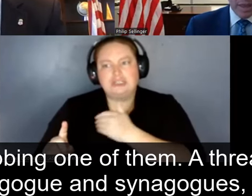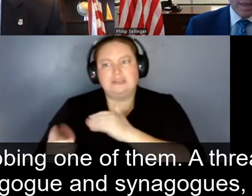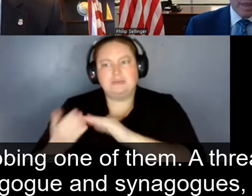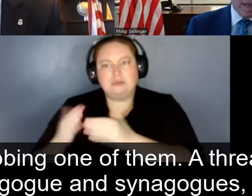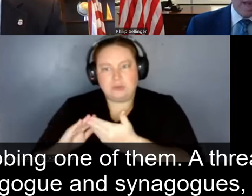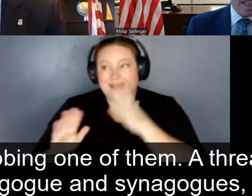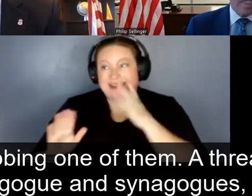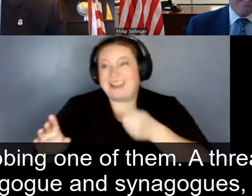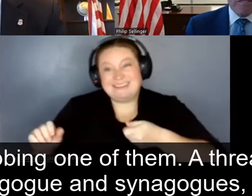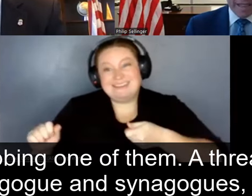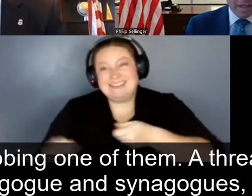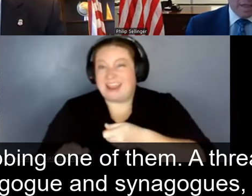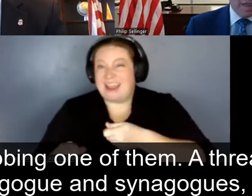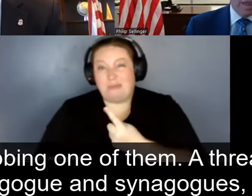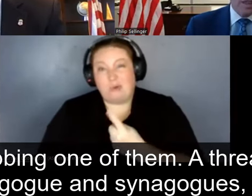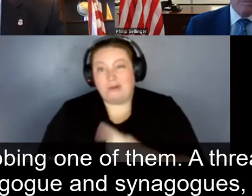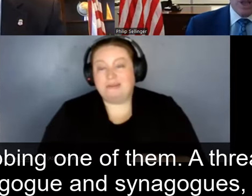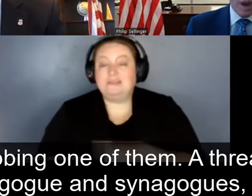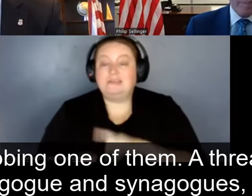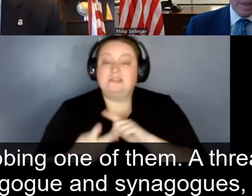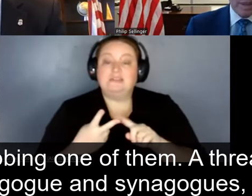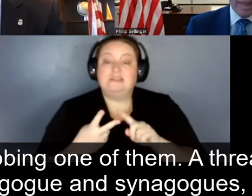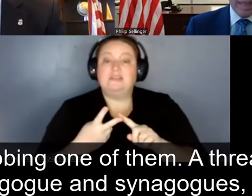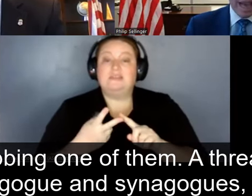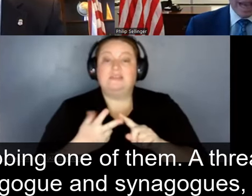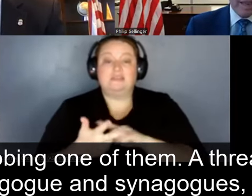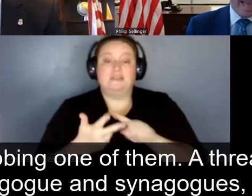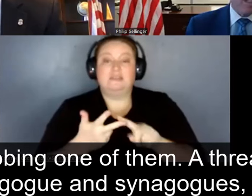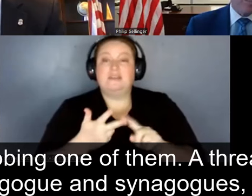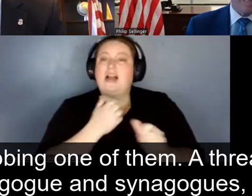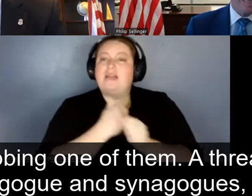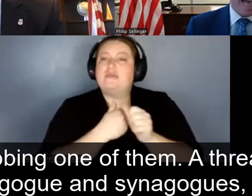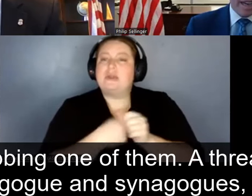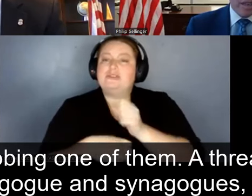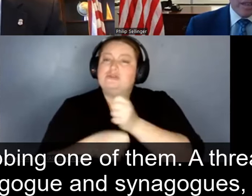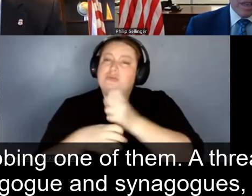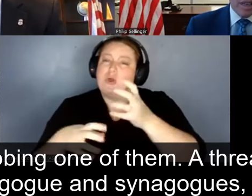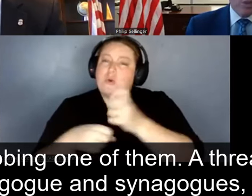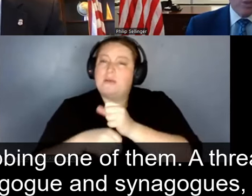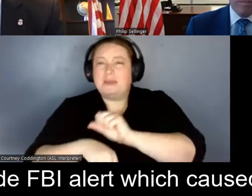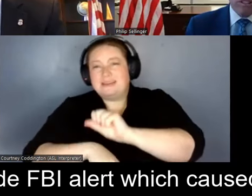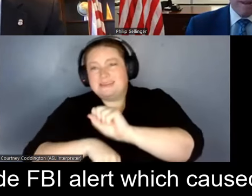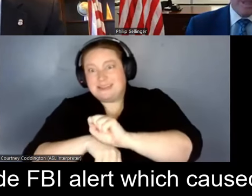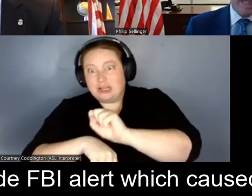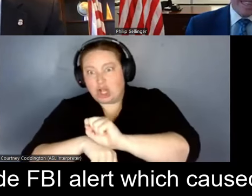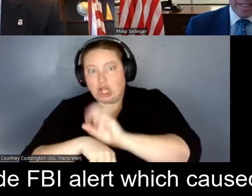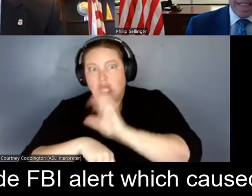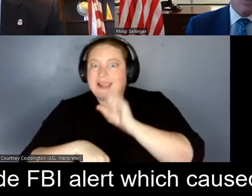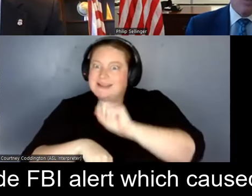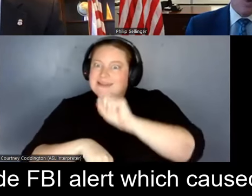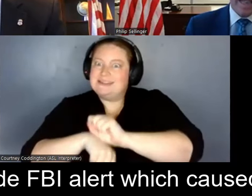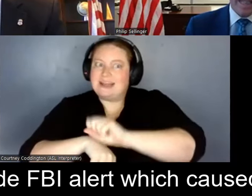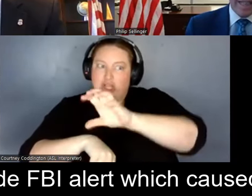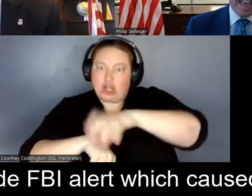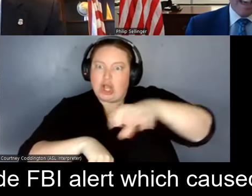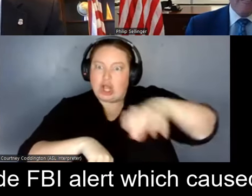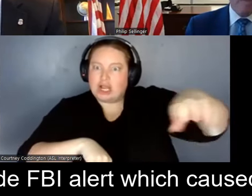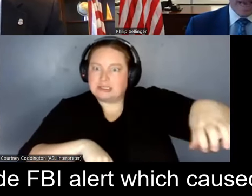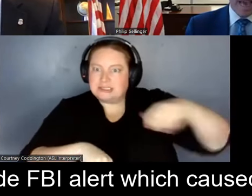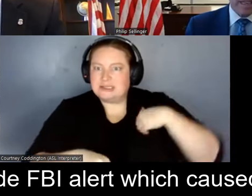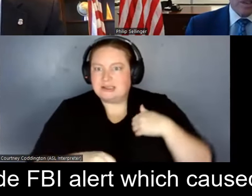them. A threat to blow up a synagogue and synagogues, which prompted a